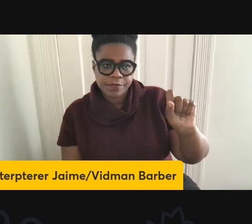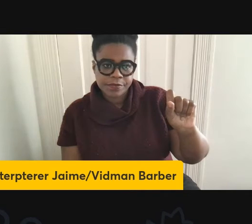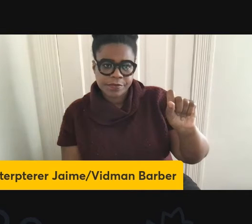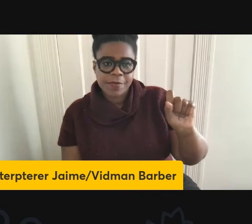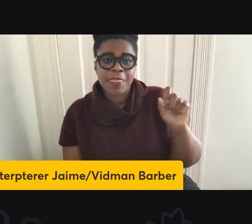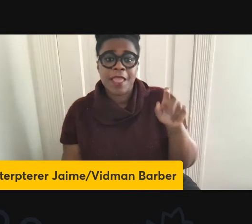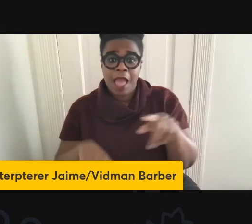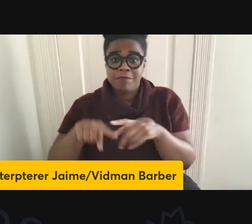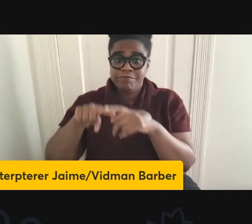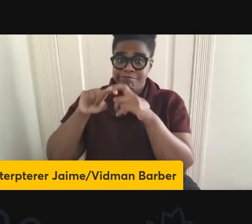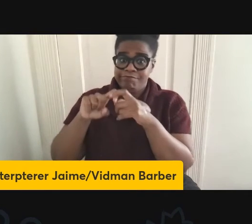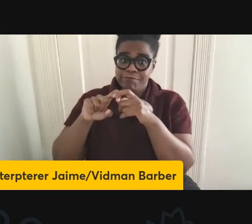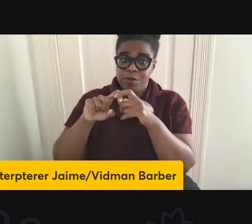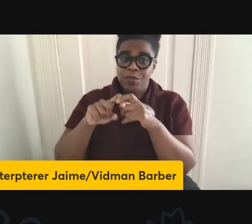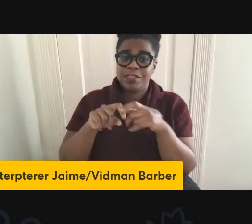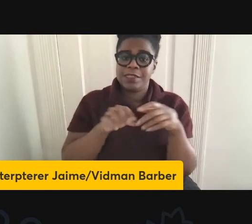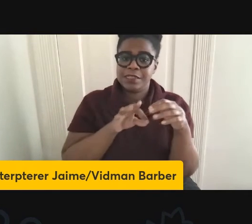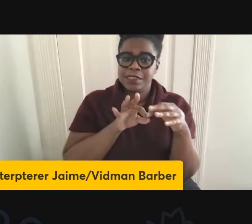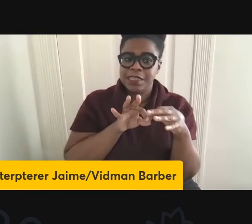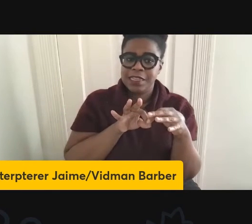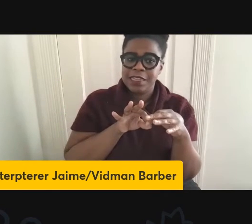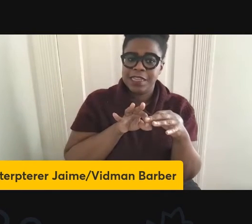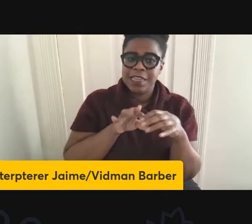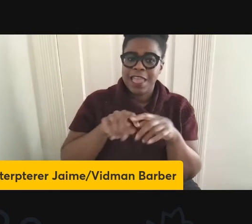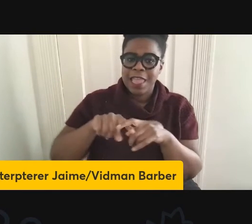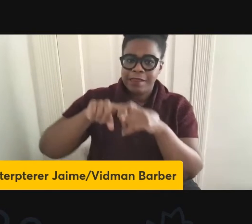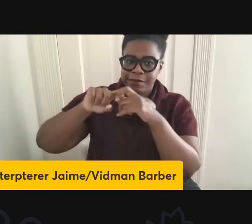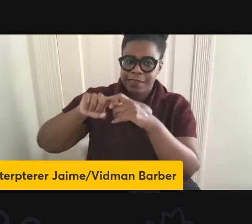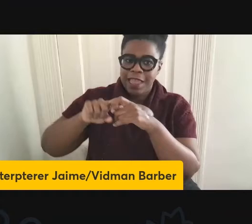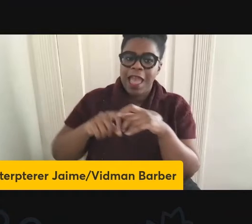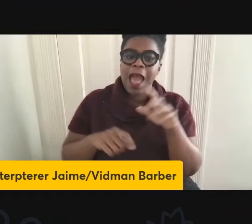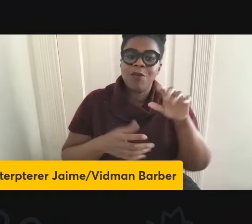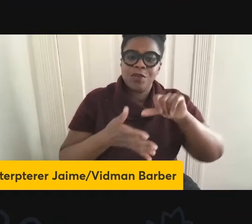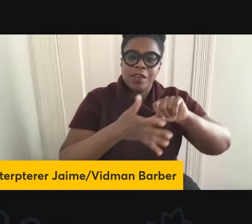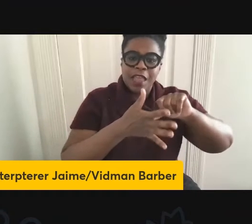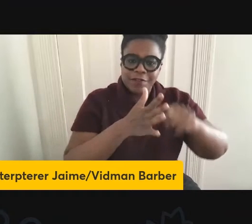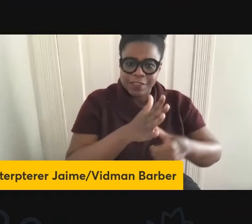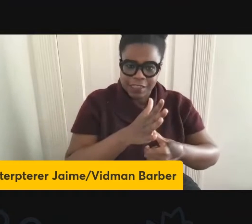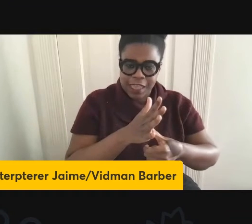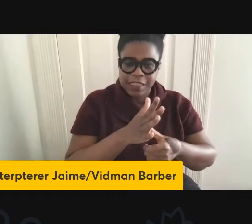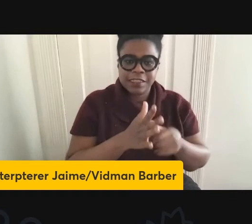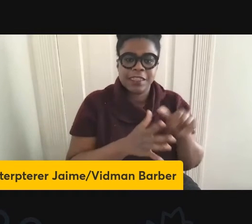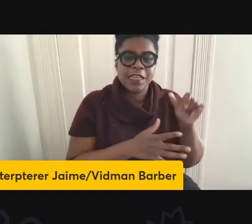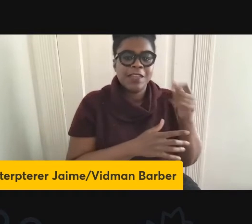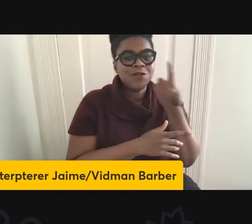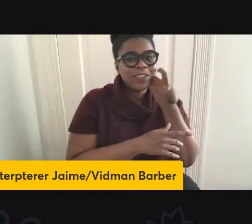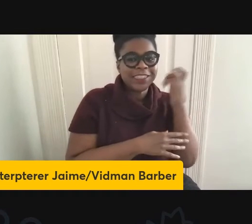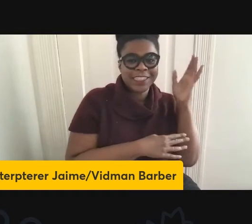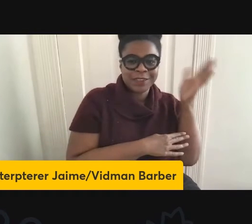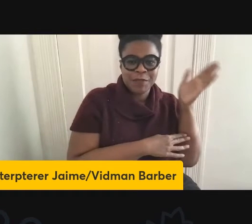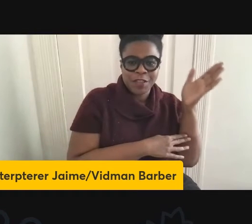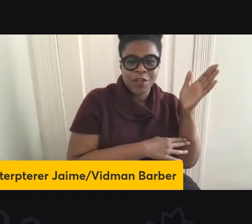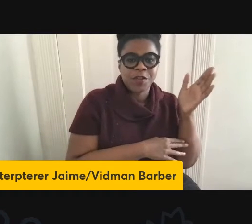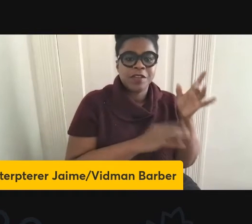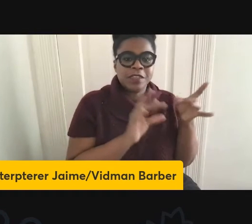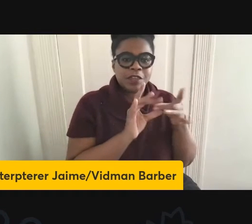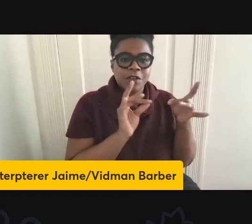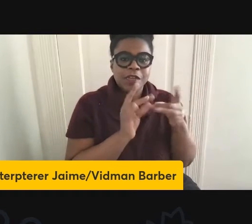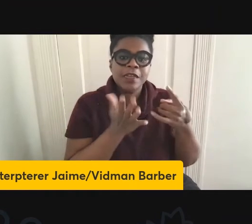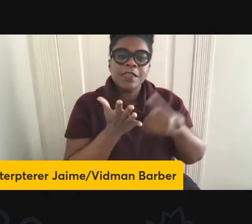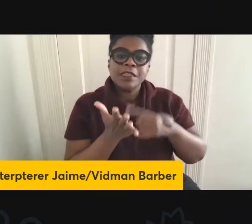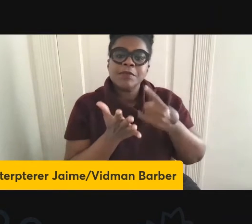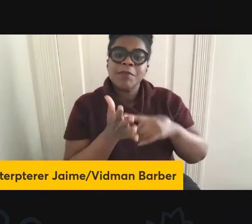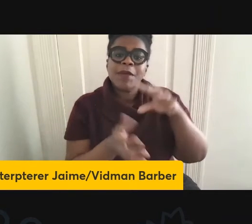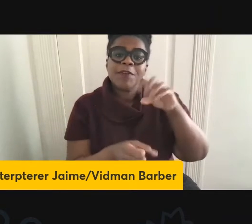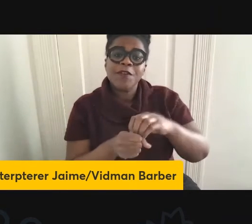I'll pause right here and say and underscore something that Dr. Alexander said. Sometimes people get into